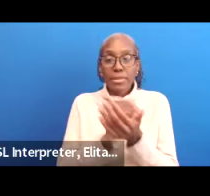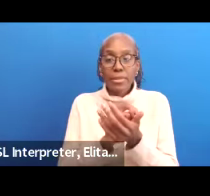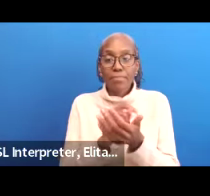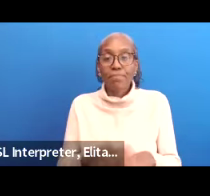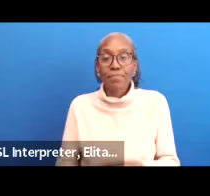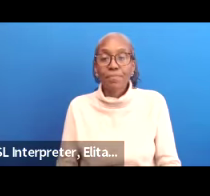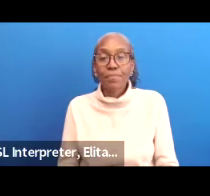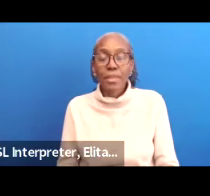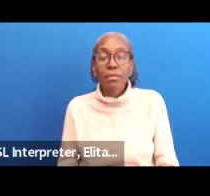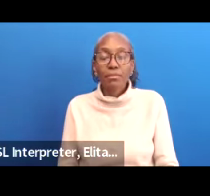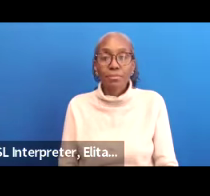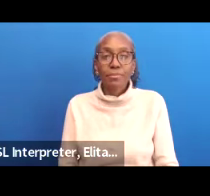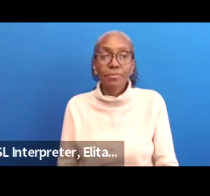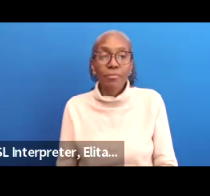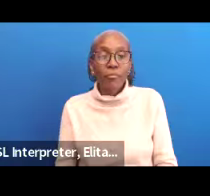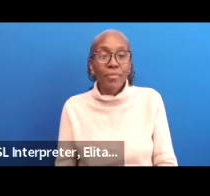I'd like to